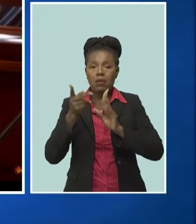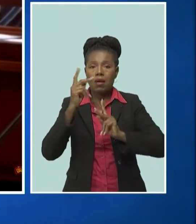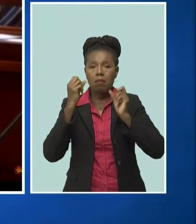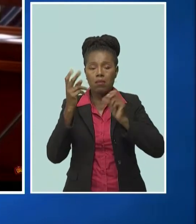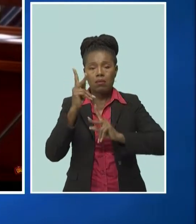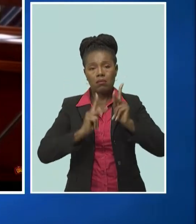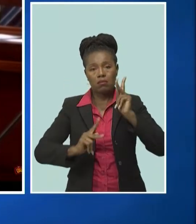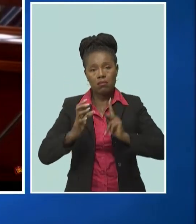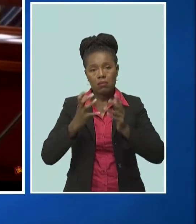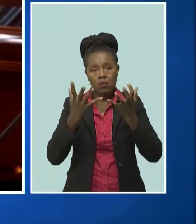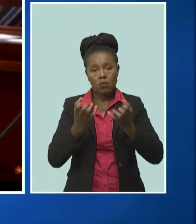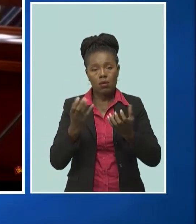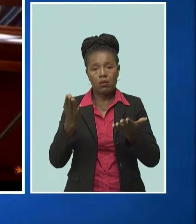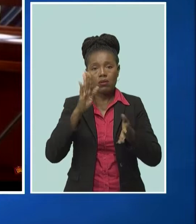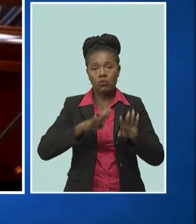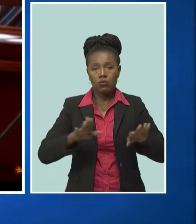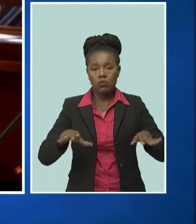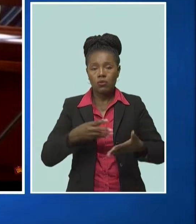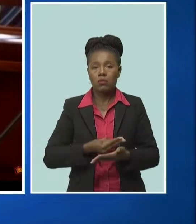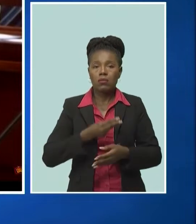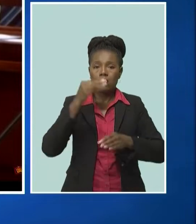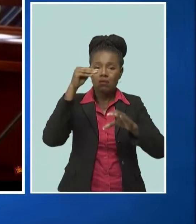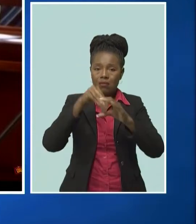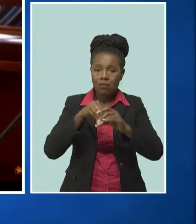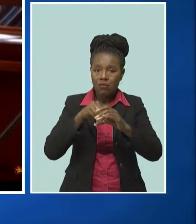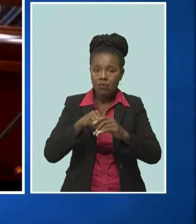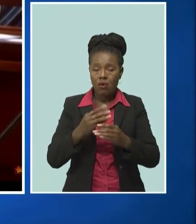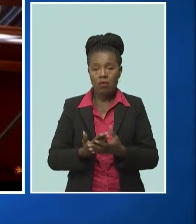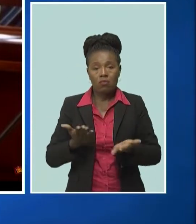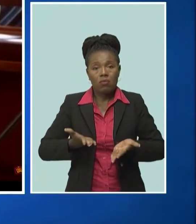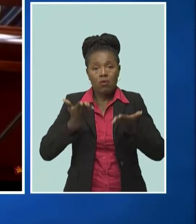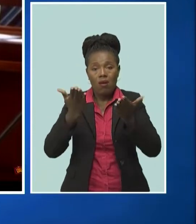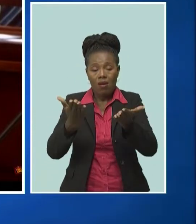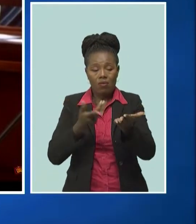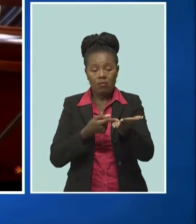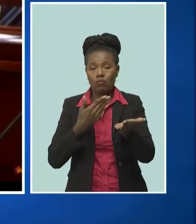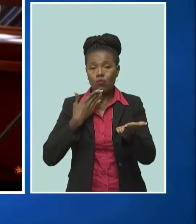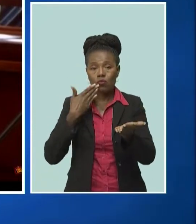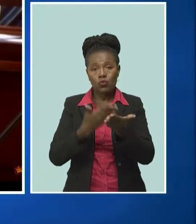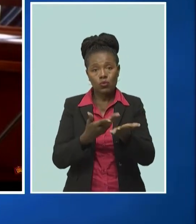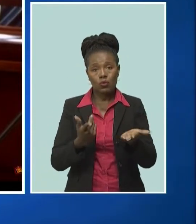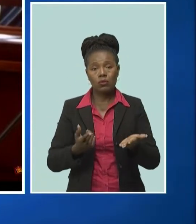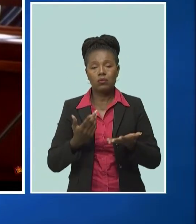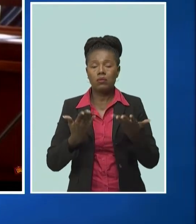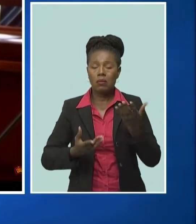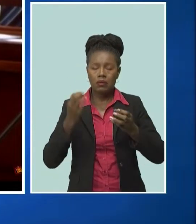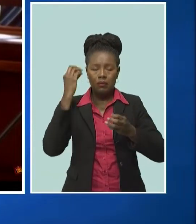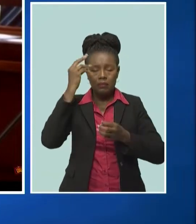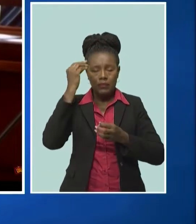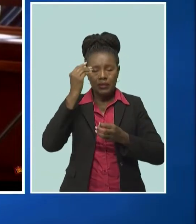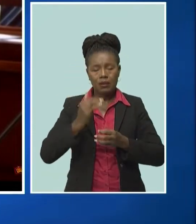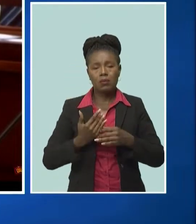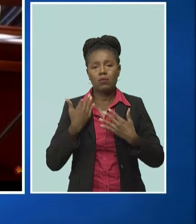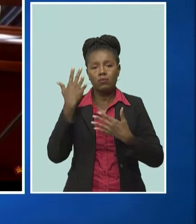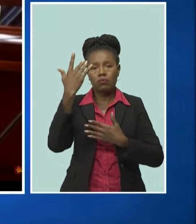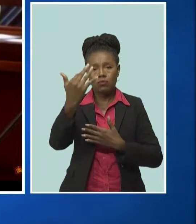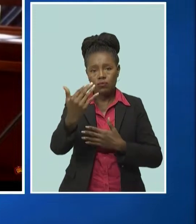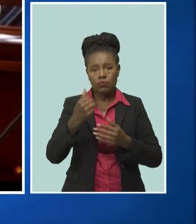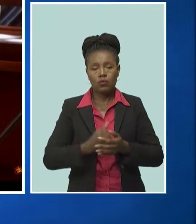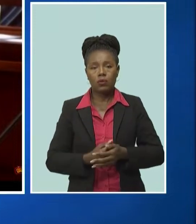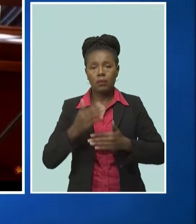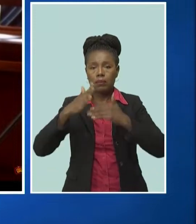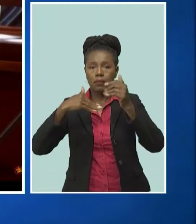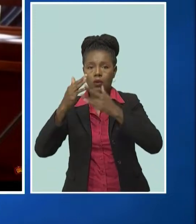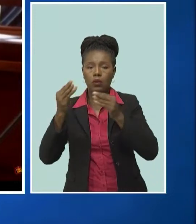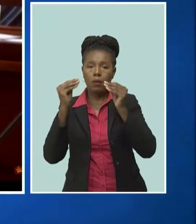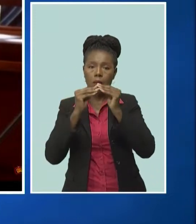the fees, but what we offer. The package is very good, so that is something that we would have to look at going forward, building